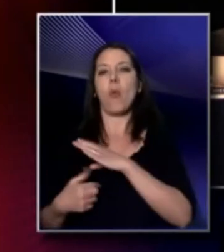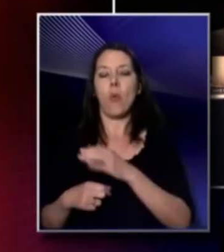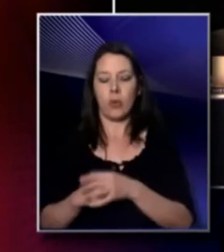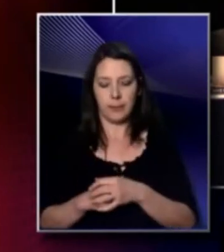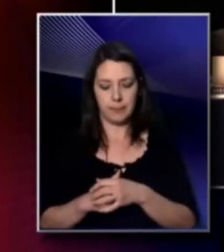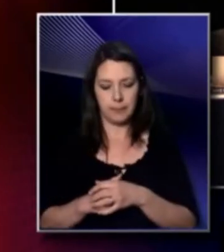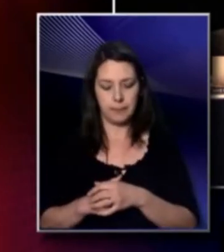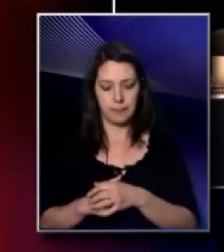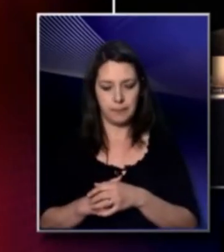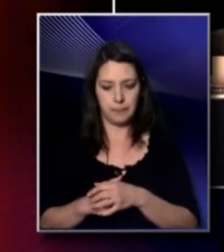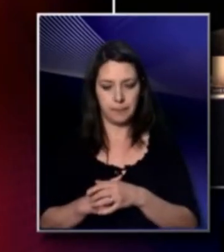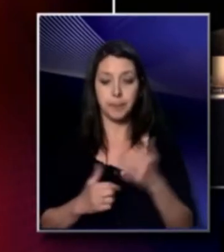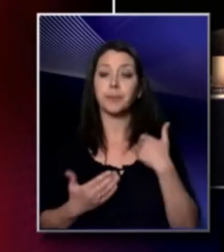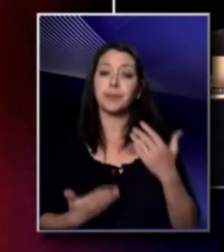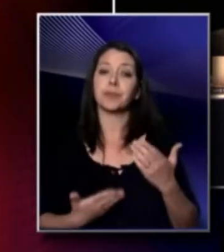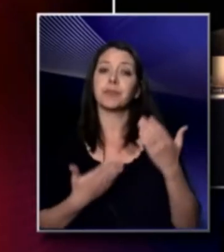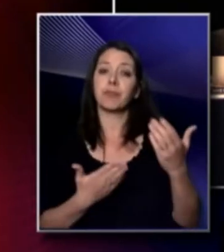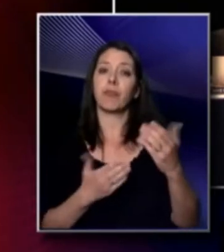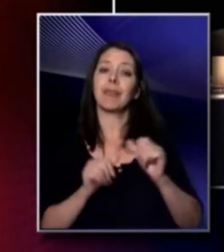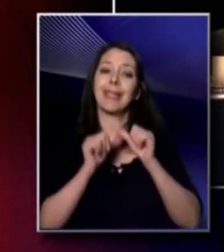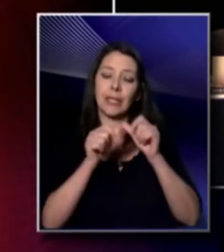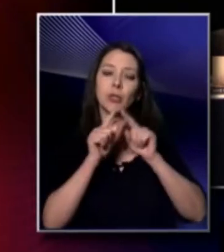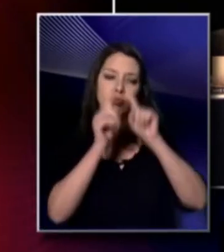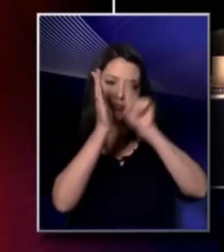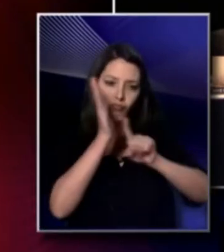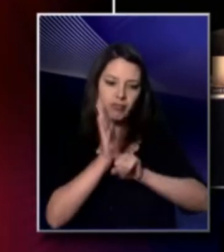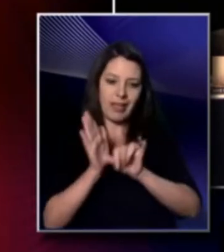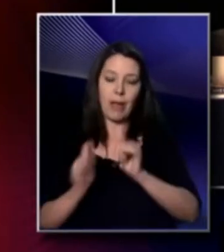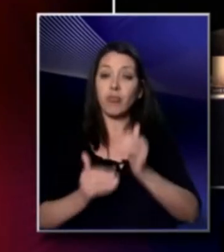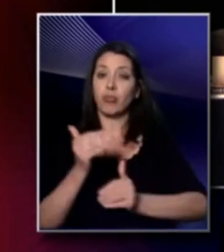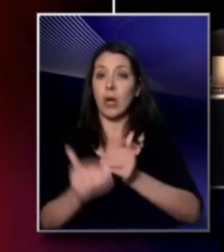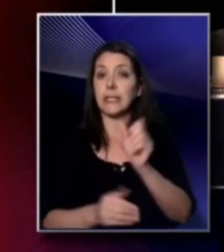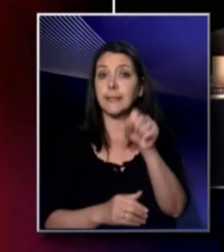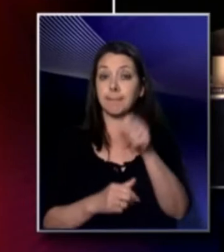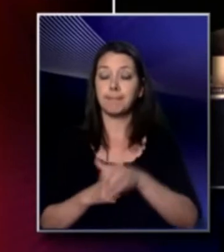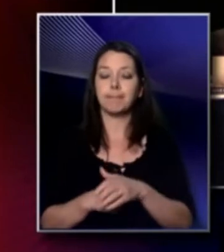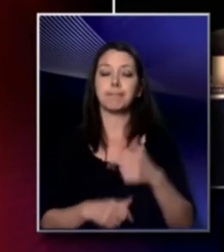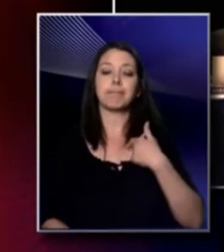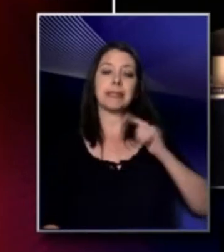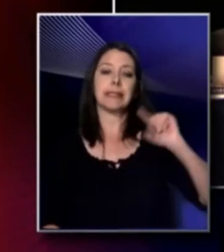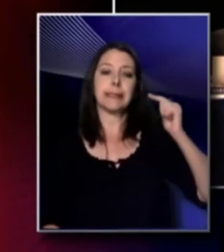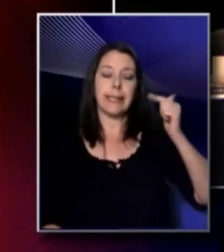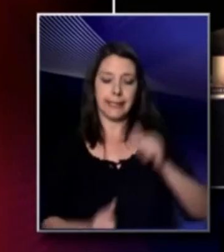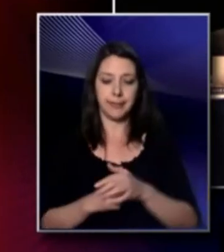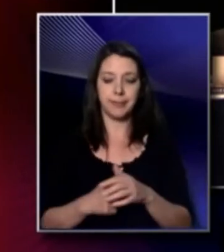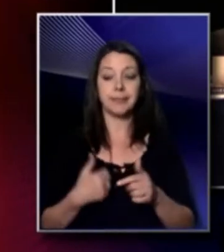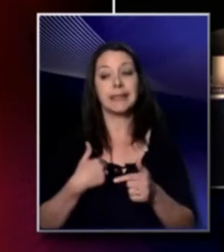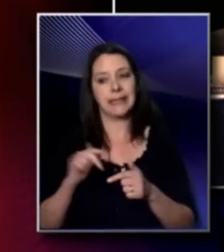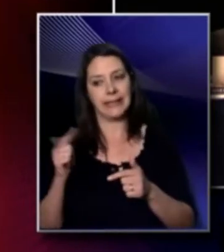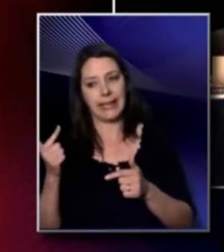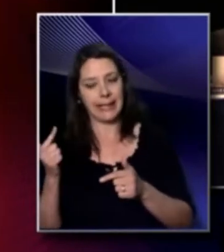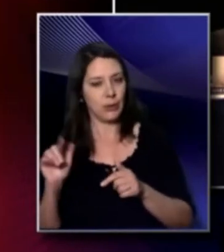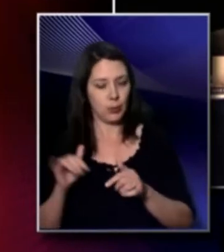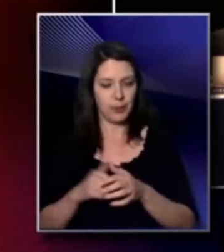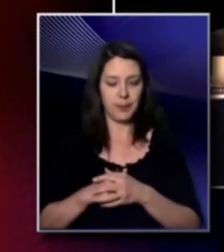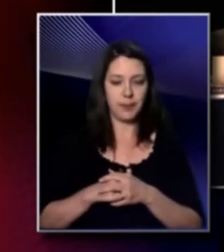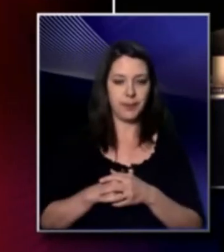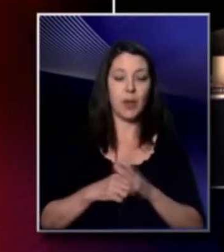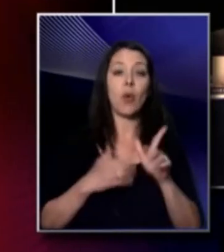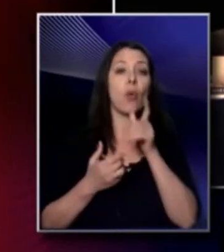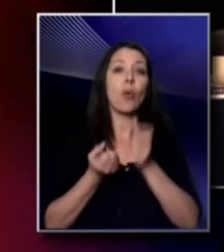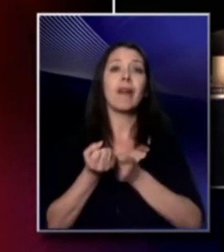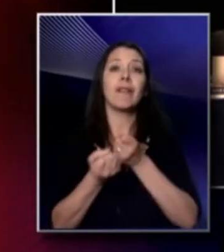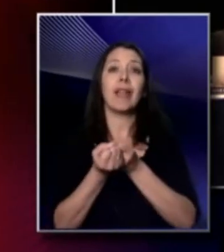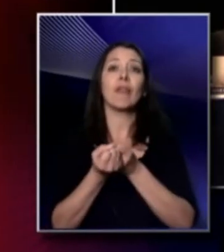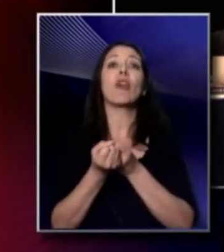I move that we continue to look into the process. Okay? I second that. I'll second the motion. All right. All in favor,